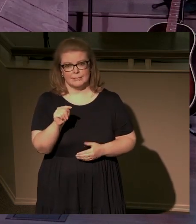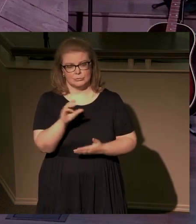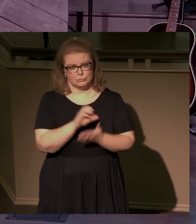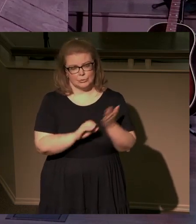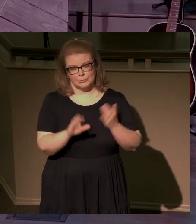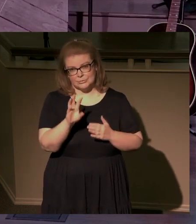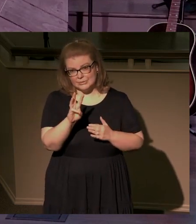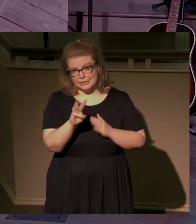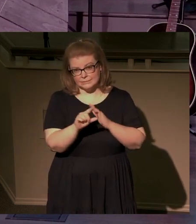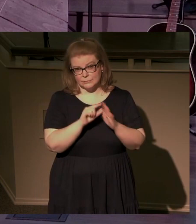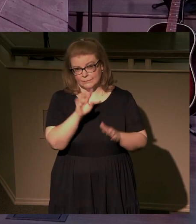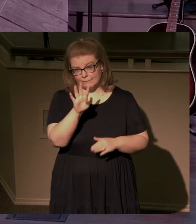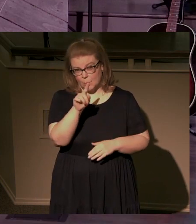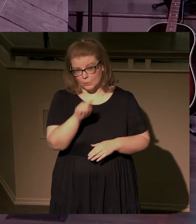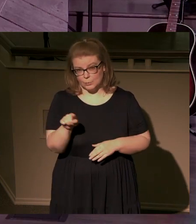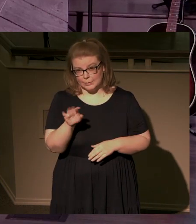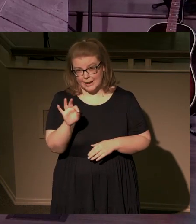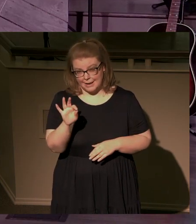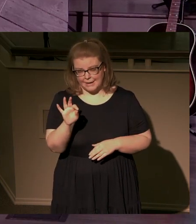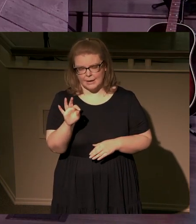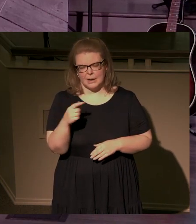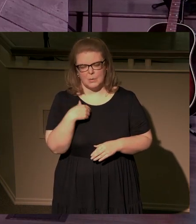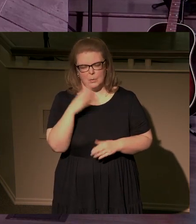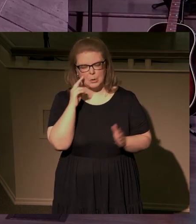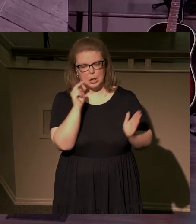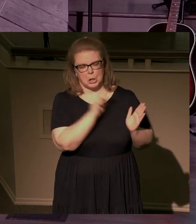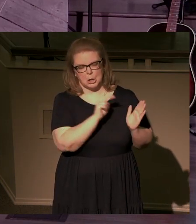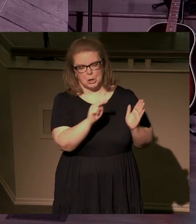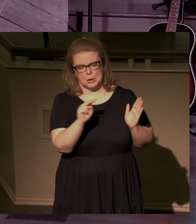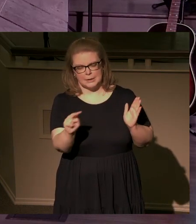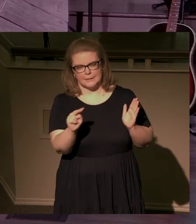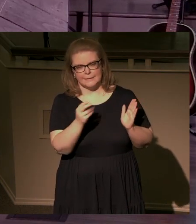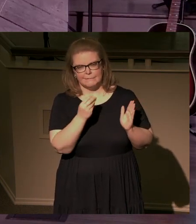We're going to be in a few different places. Now, I want to remind you,